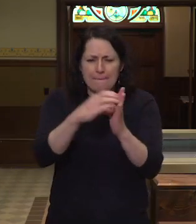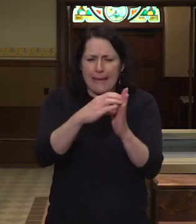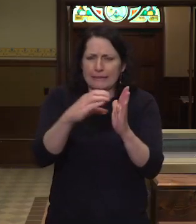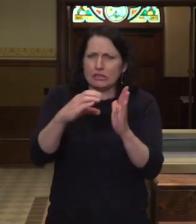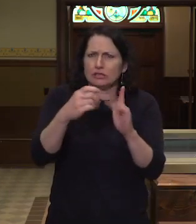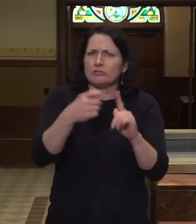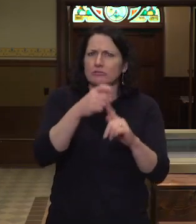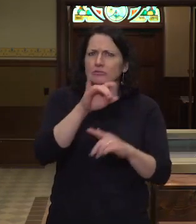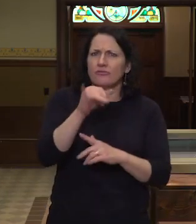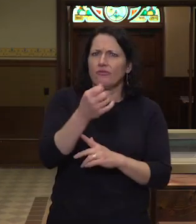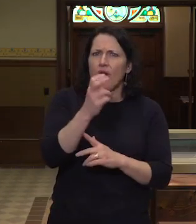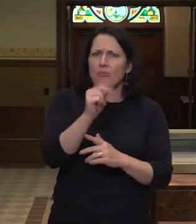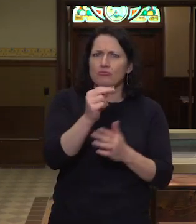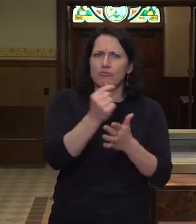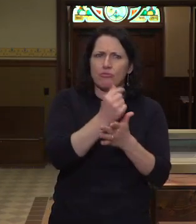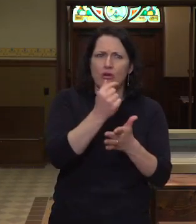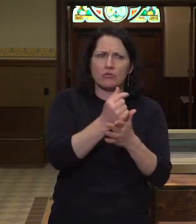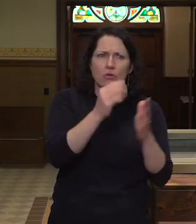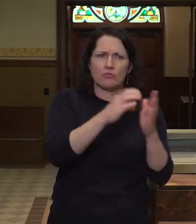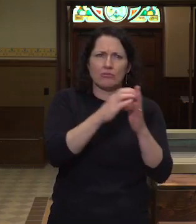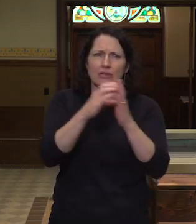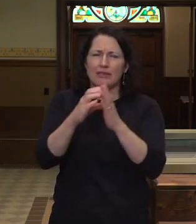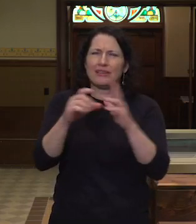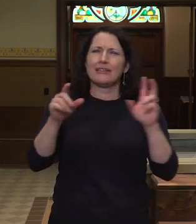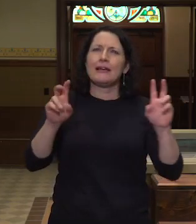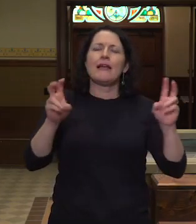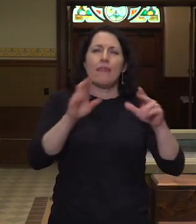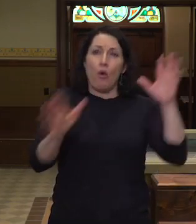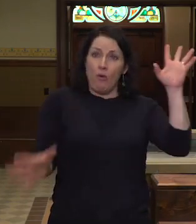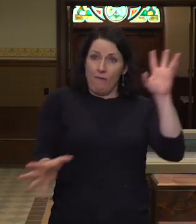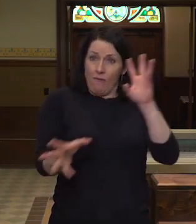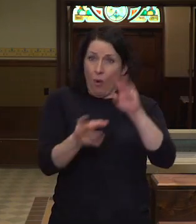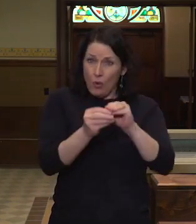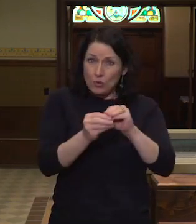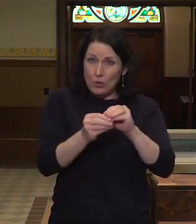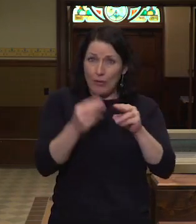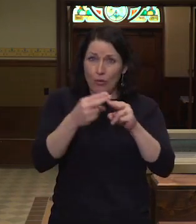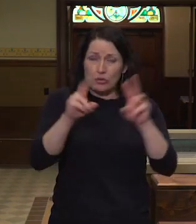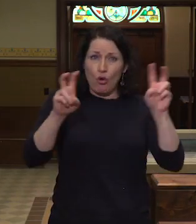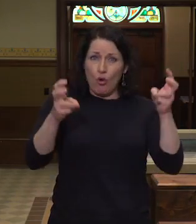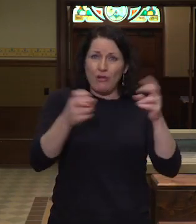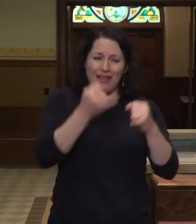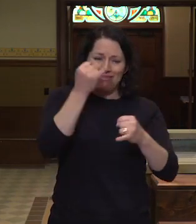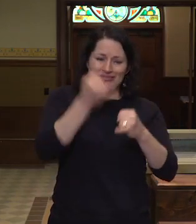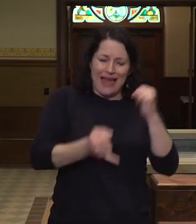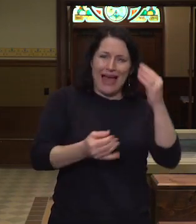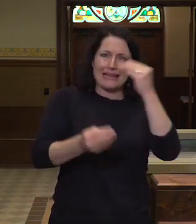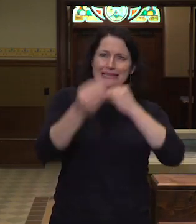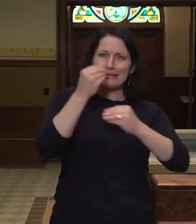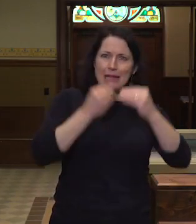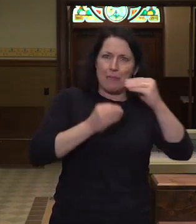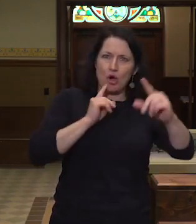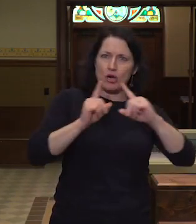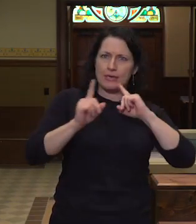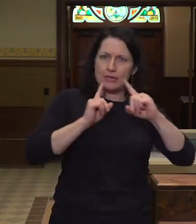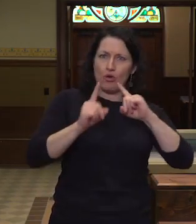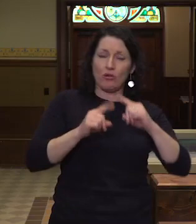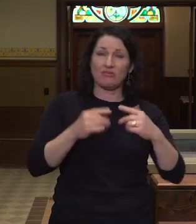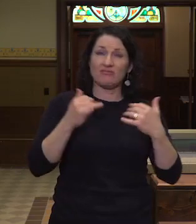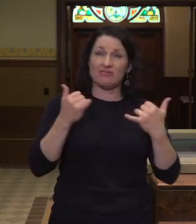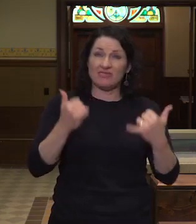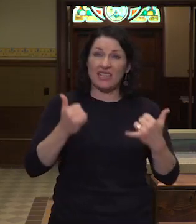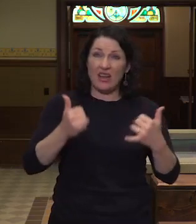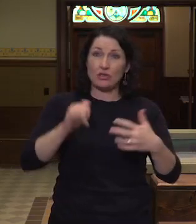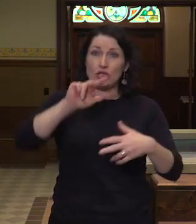gospel. It's called the Last Supper Discourse. And this is the third weekend in a row that we've